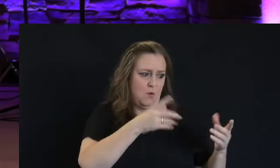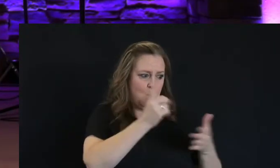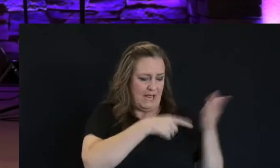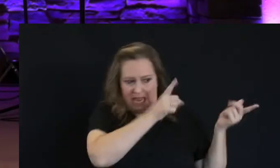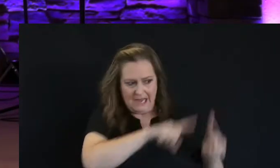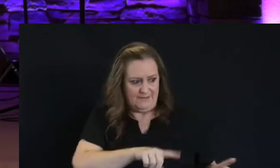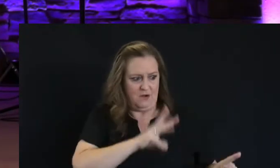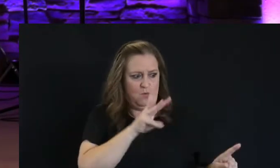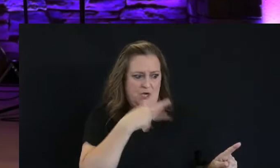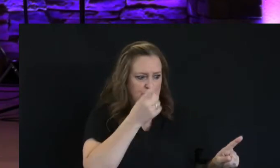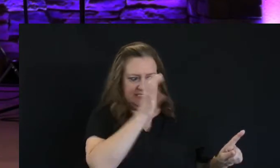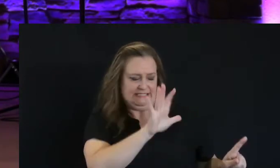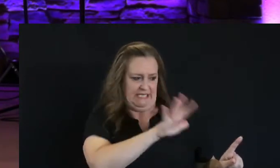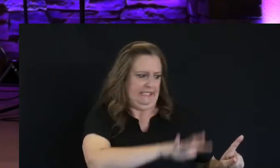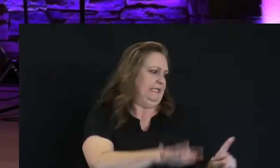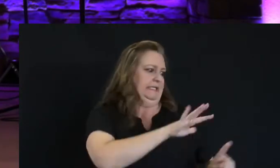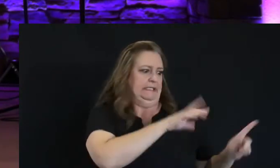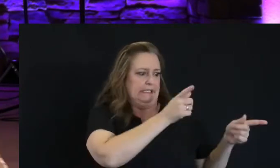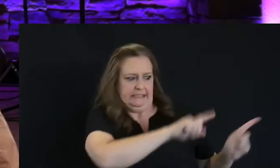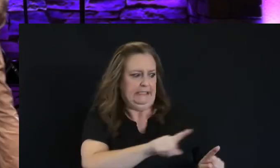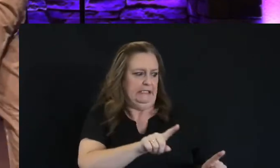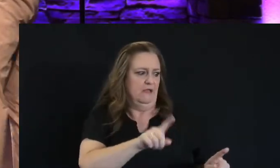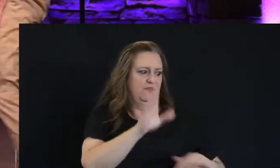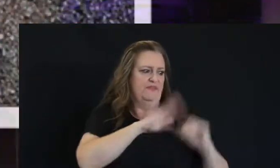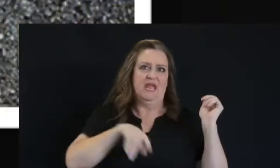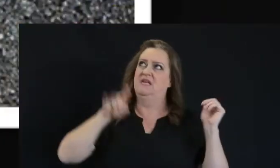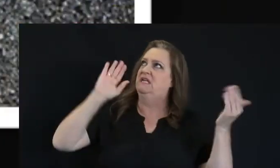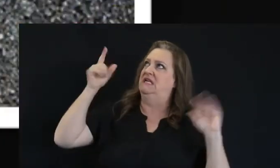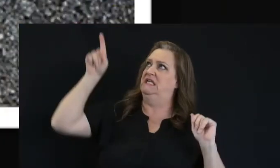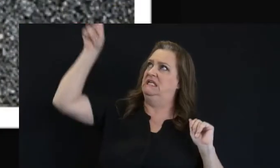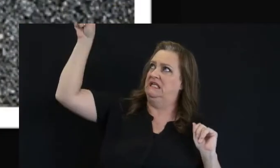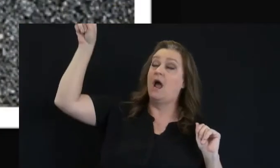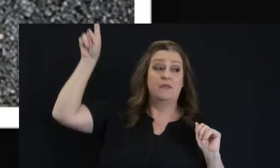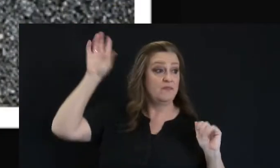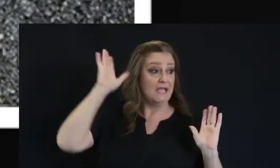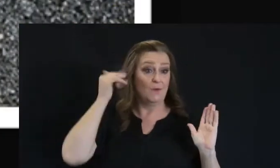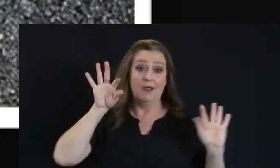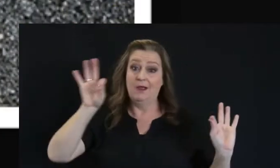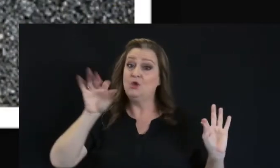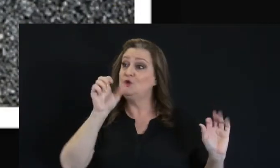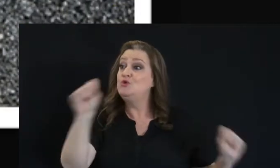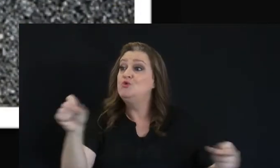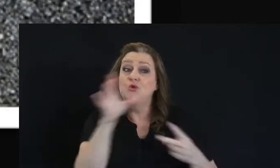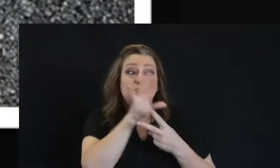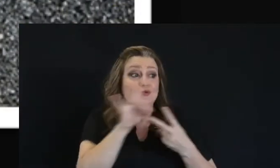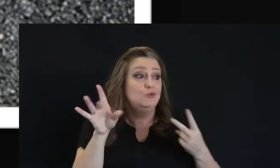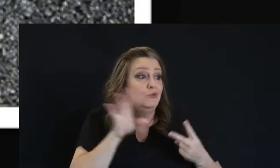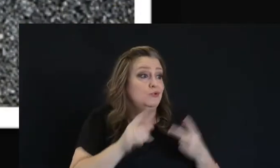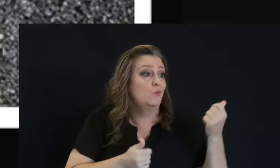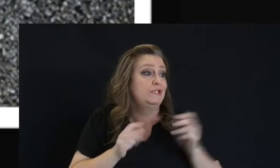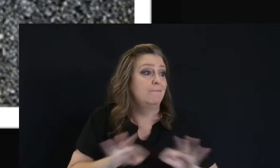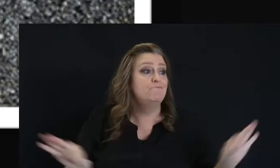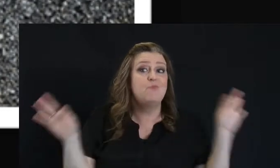than the news coming from heaven. That's why I entitled this sermon, You Get to Choose. You get to choose the news that's important, the temporal or the